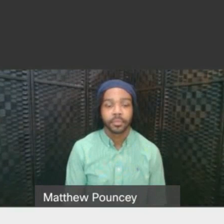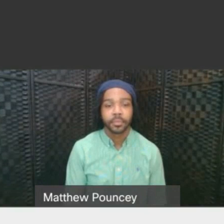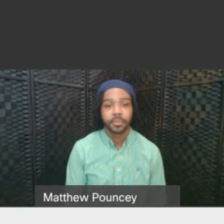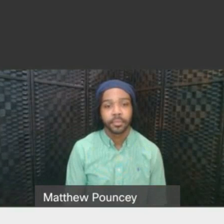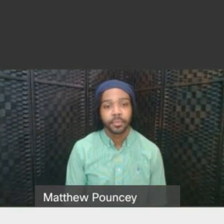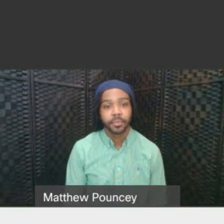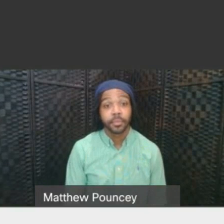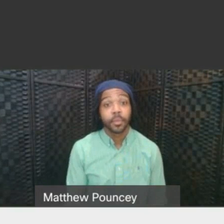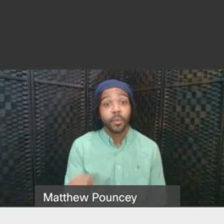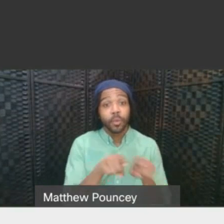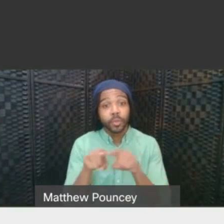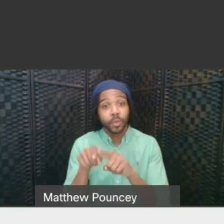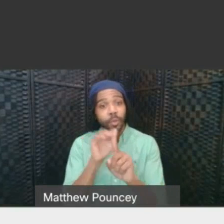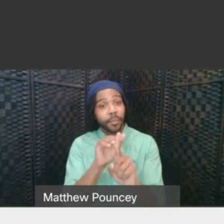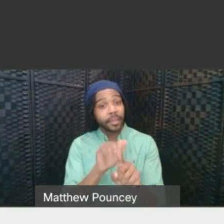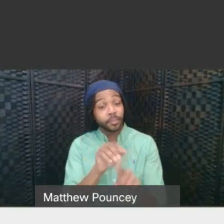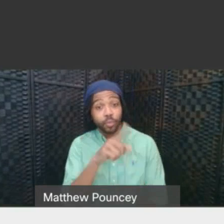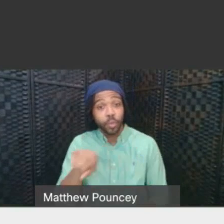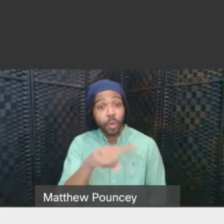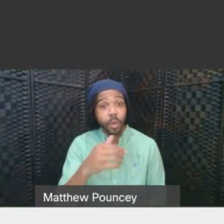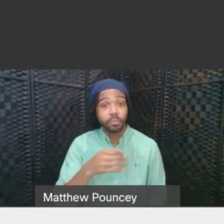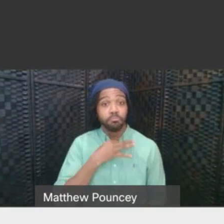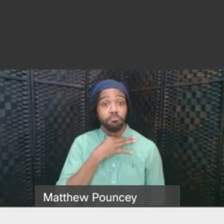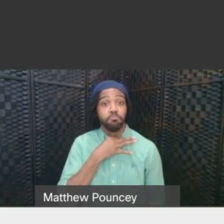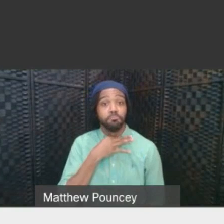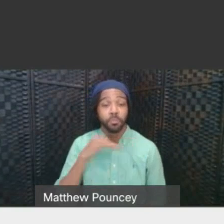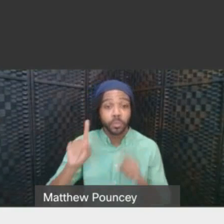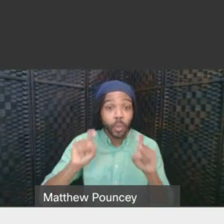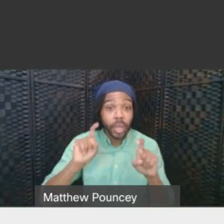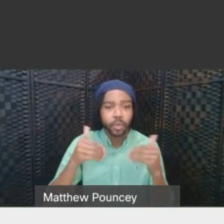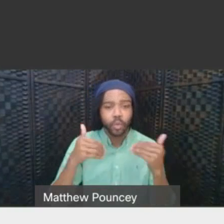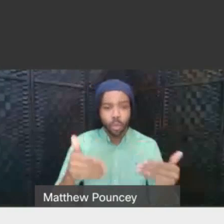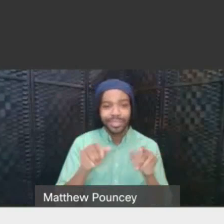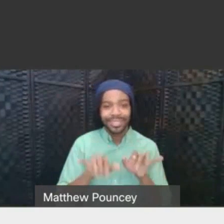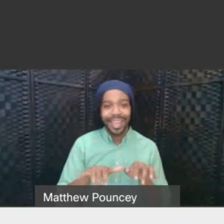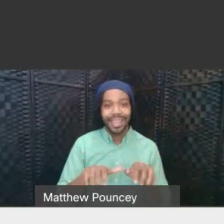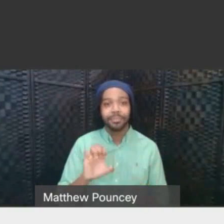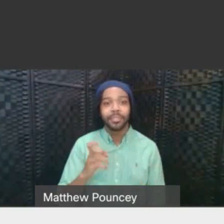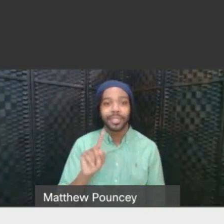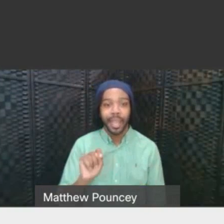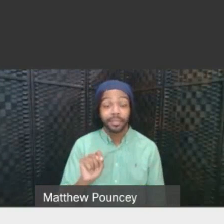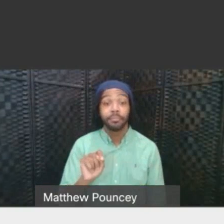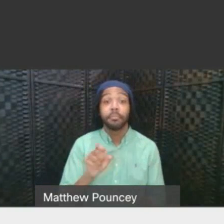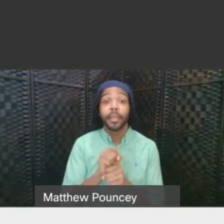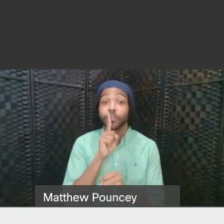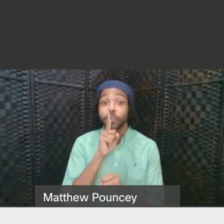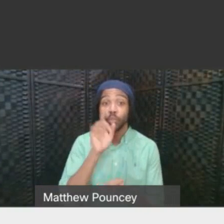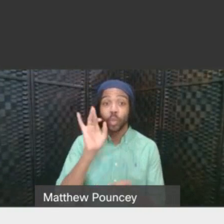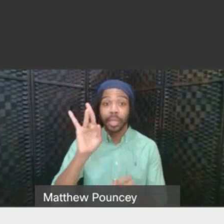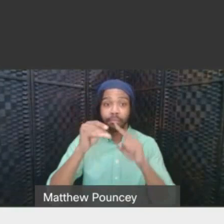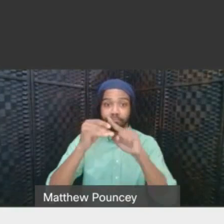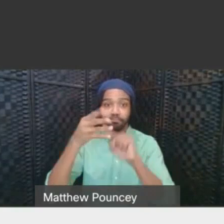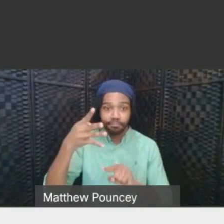Just as a reminder, if people have questions, type them in. Make sure that you direct them to